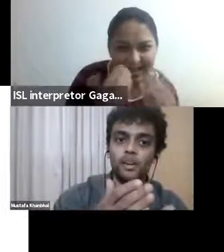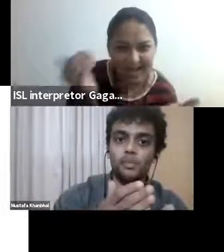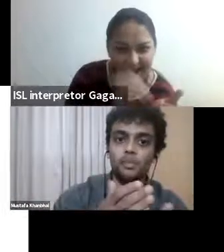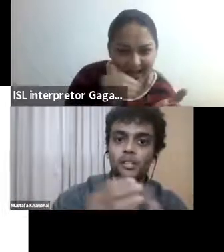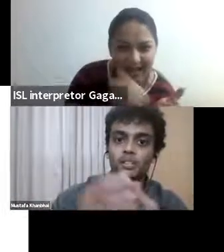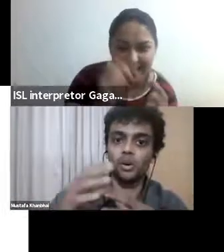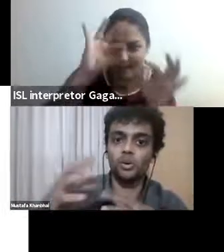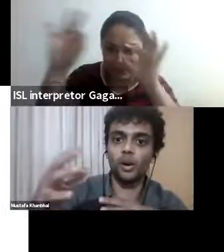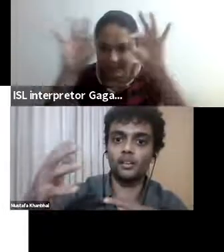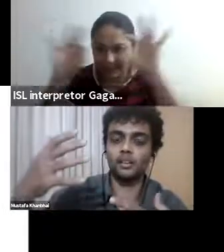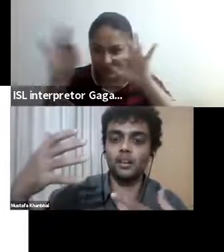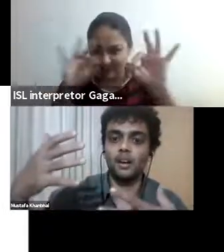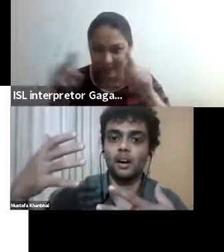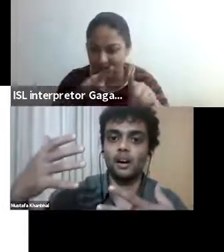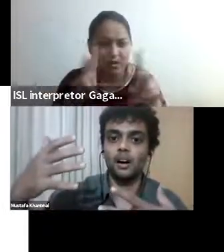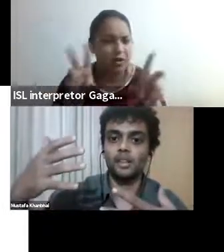motif, but